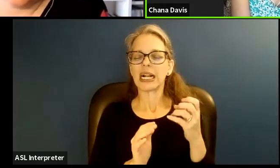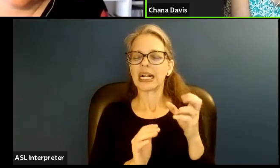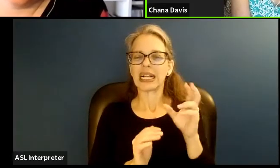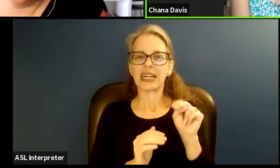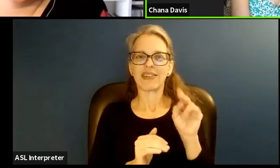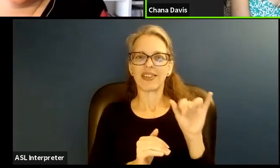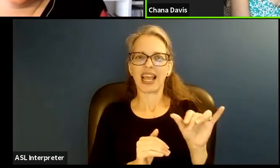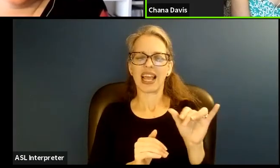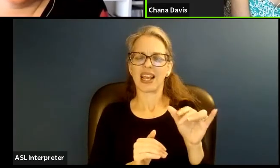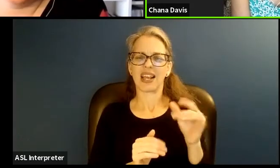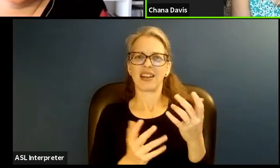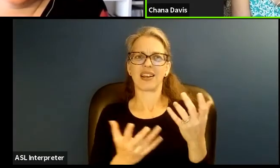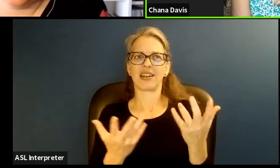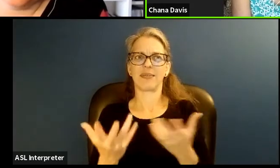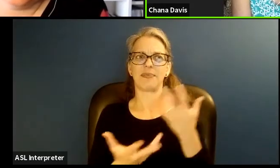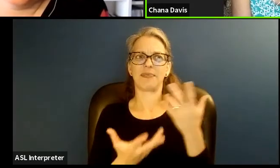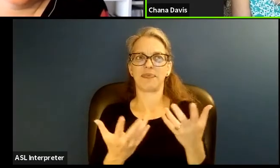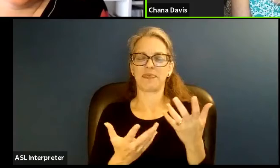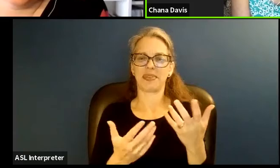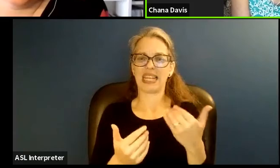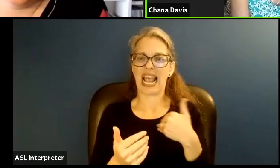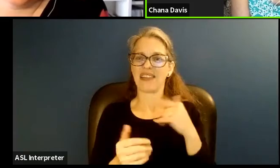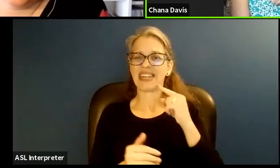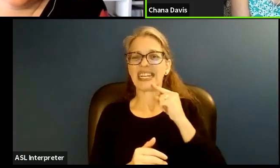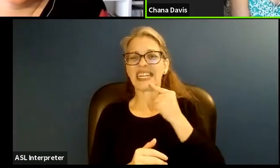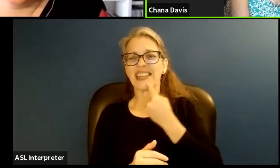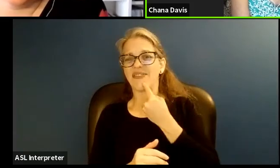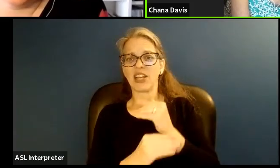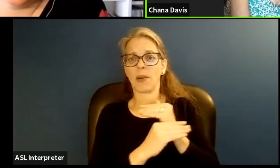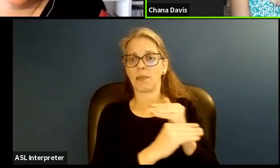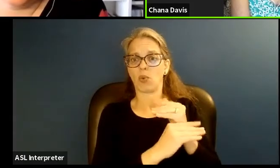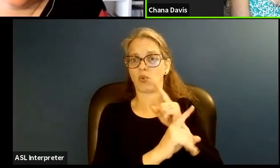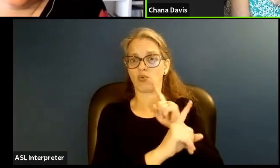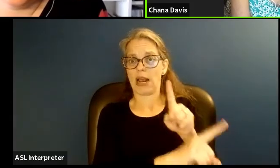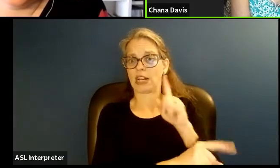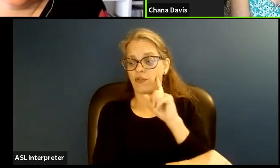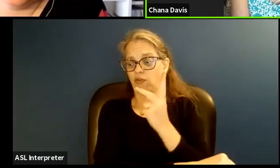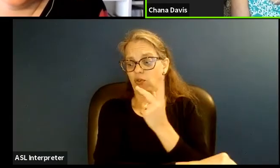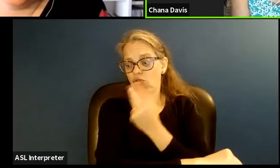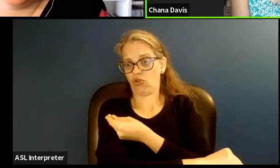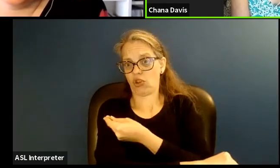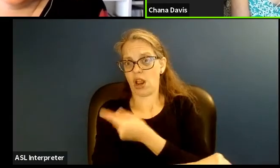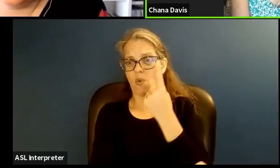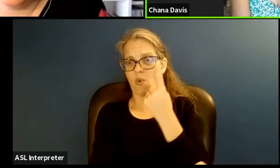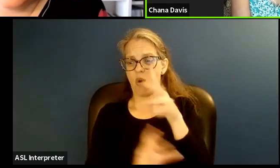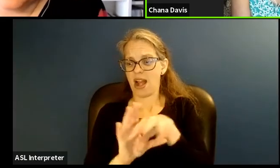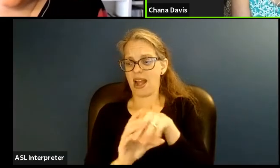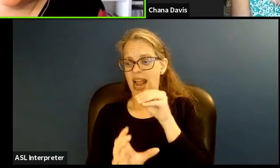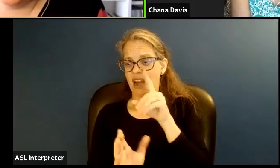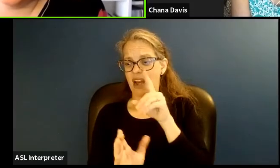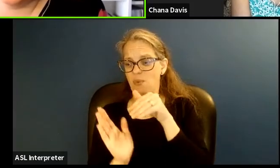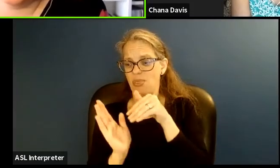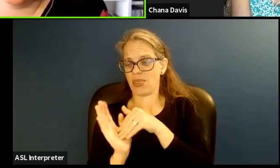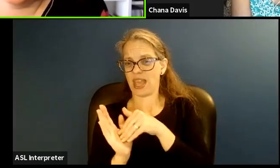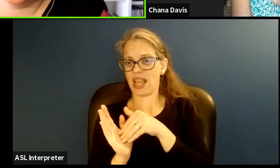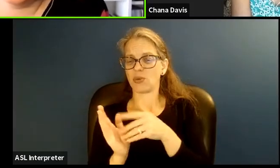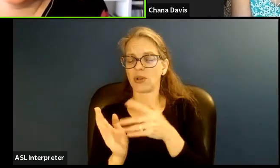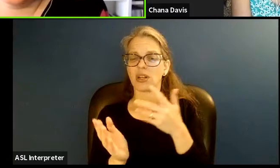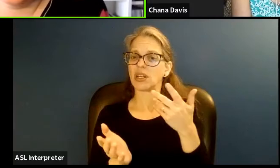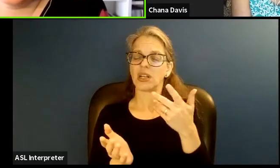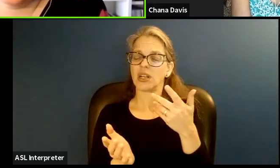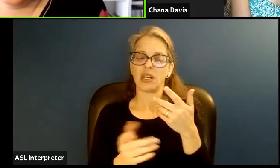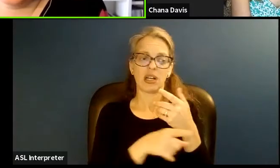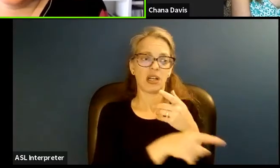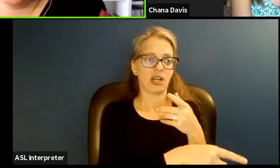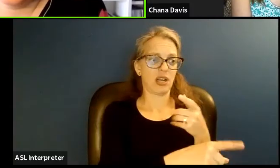like the chances of having that severe immune reaction is going to be probably higher with COVID than with the vaccine.